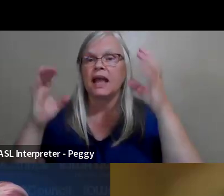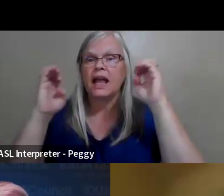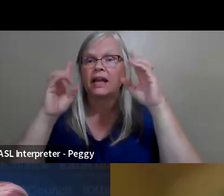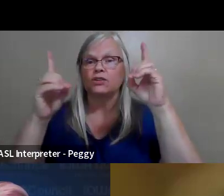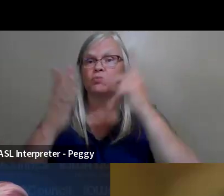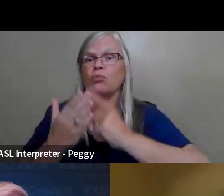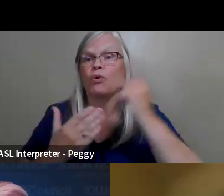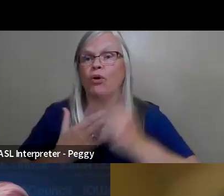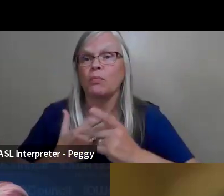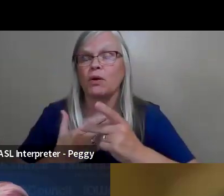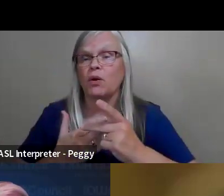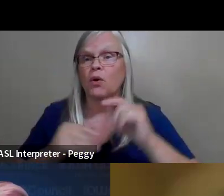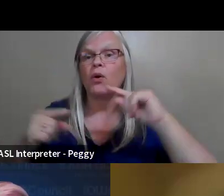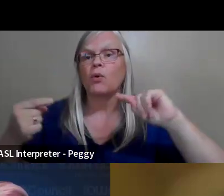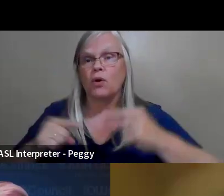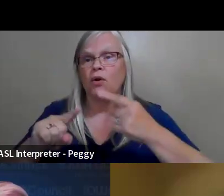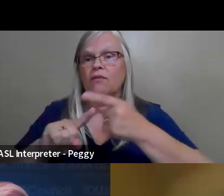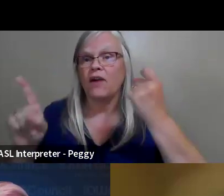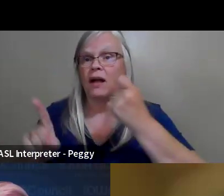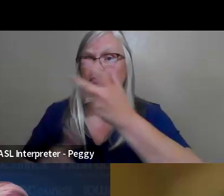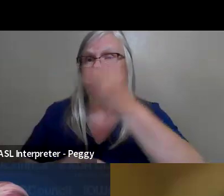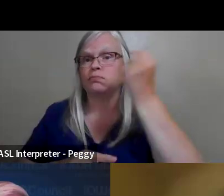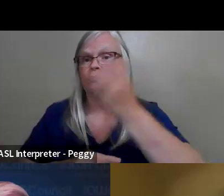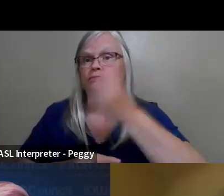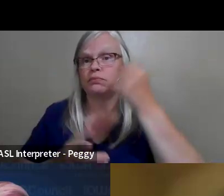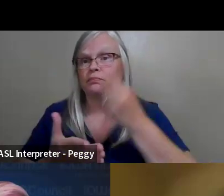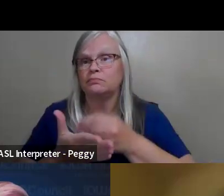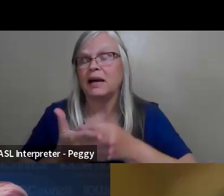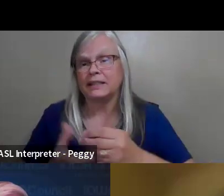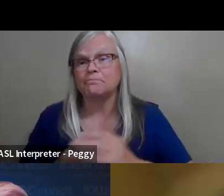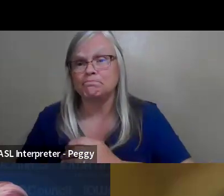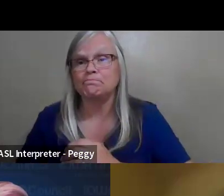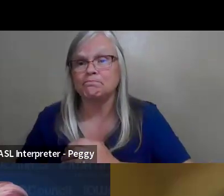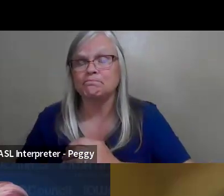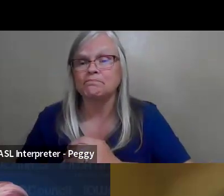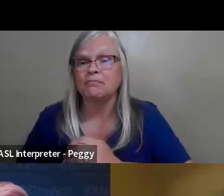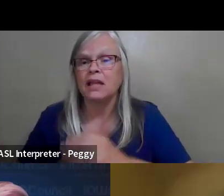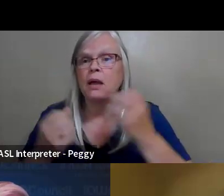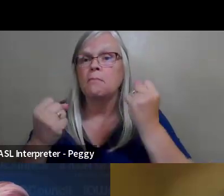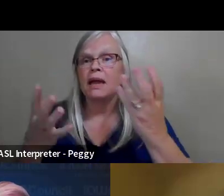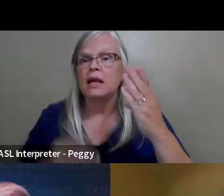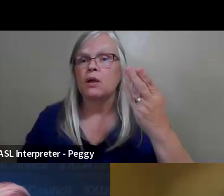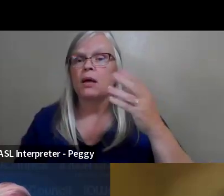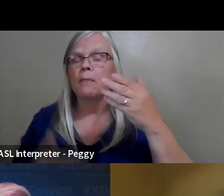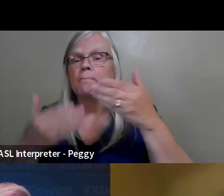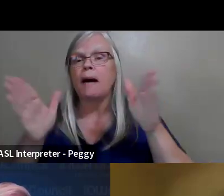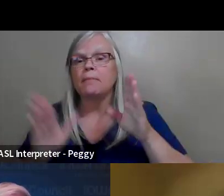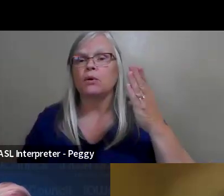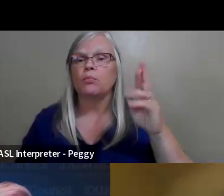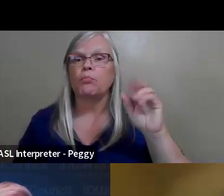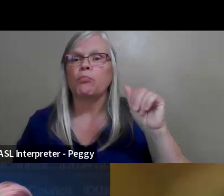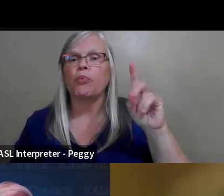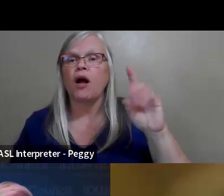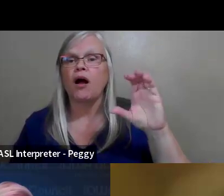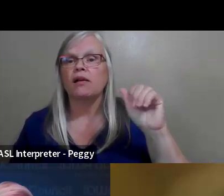in particular were impacted by rescissions this year. Many public broadcasting was impacted by